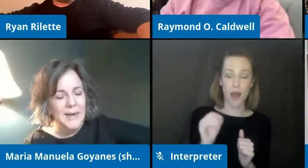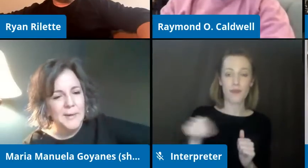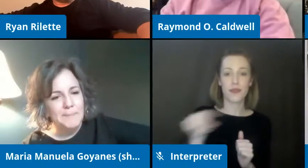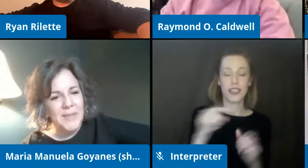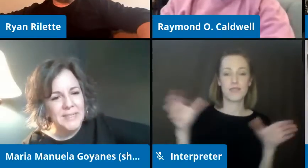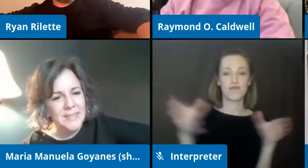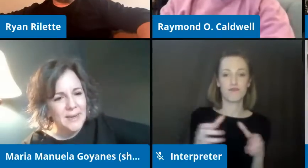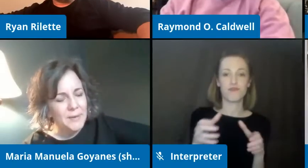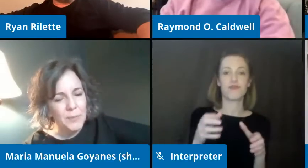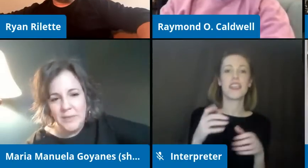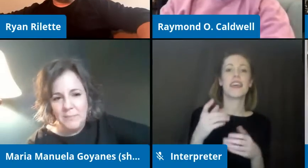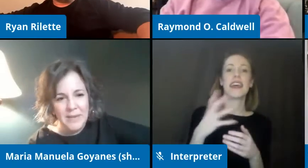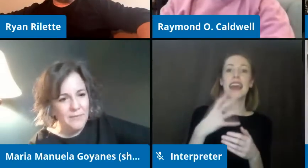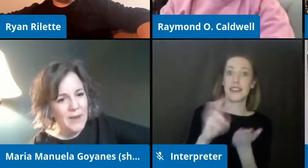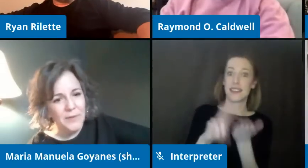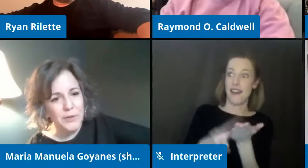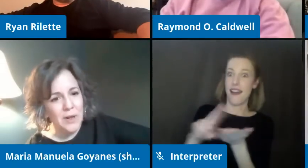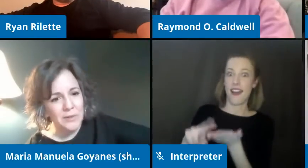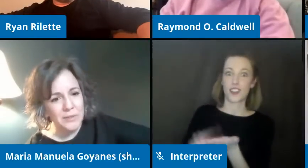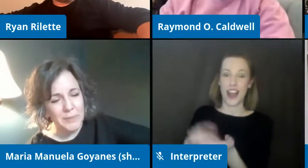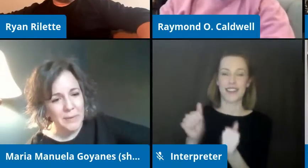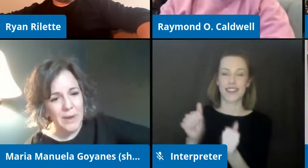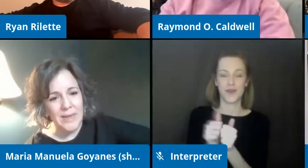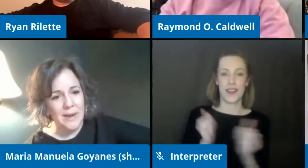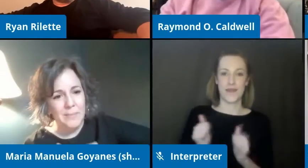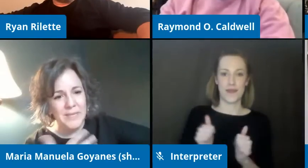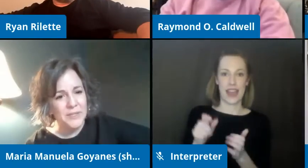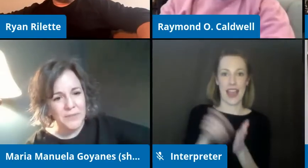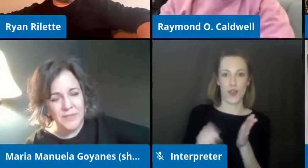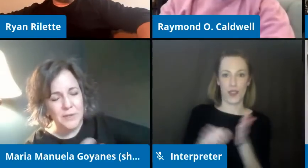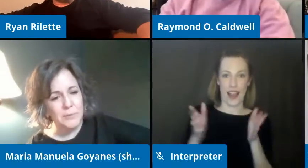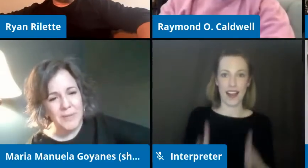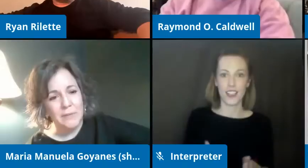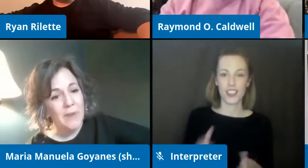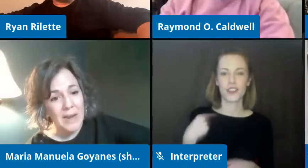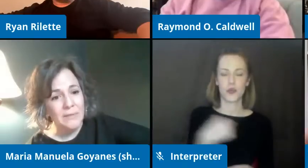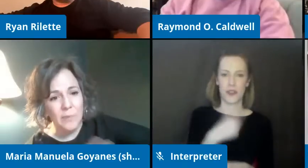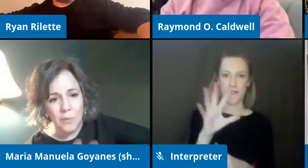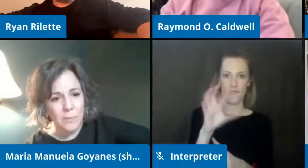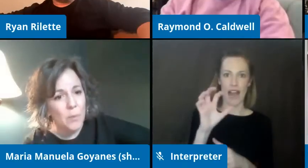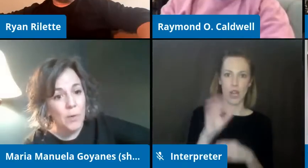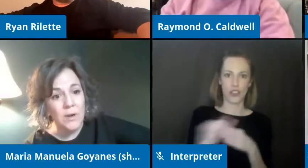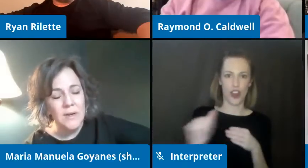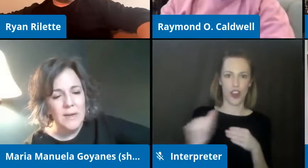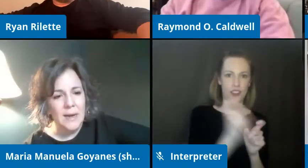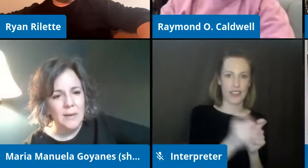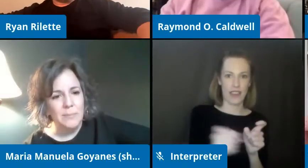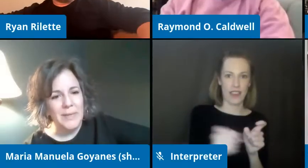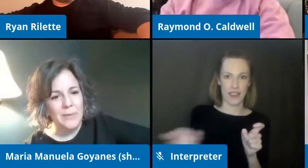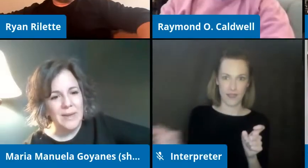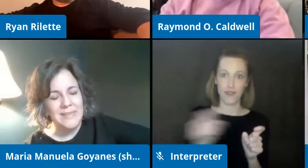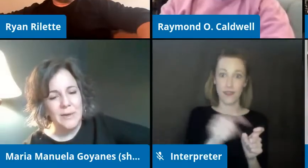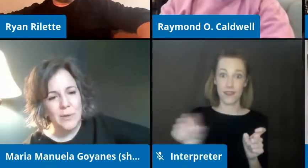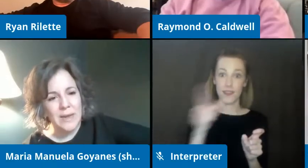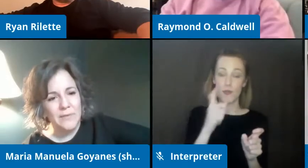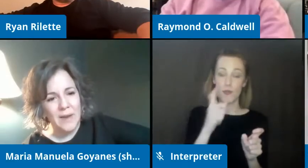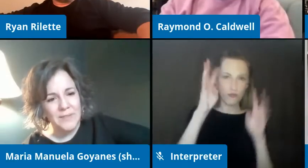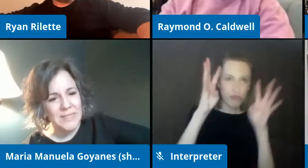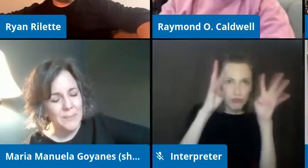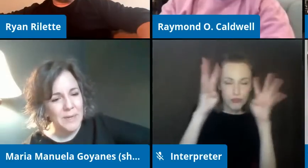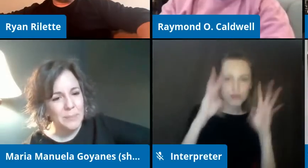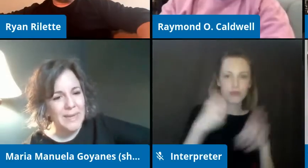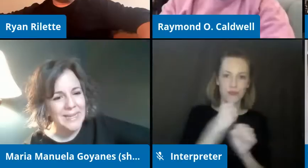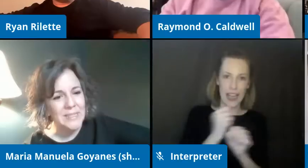able. We gave $500 a playwright. Each of the theaters picked five or more playwrights and